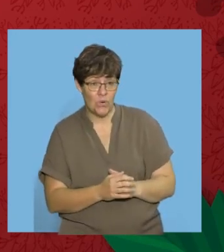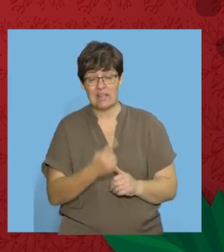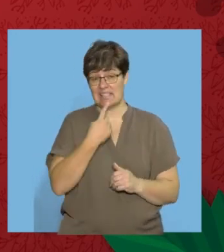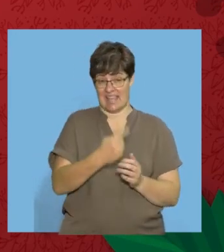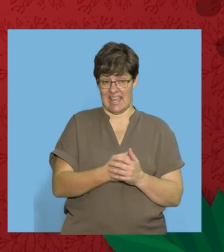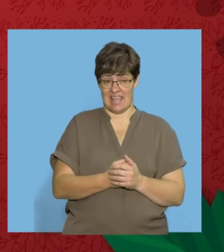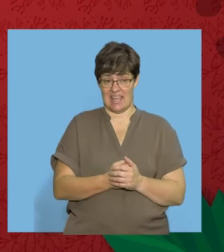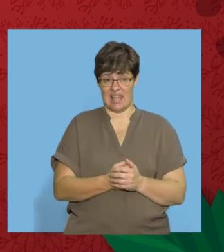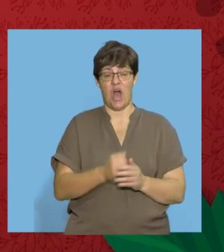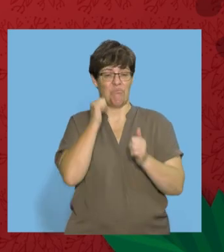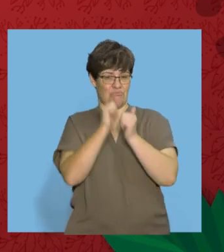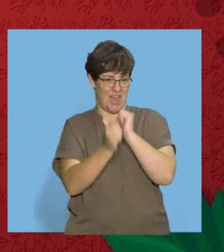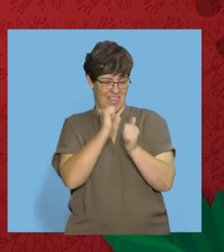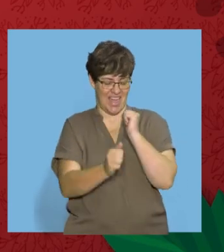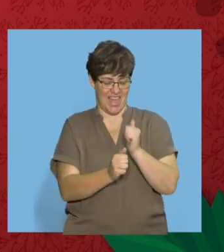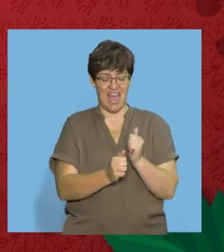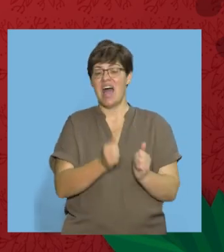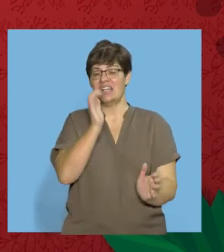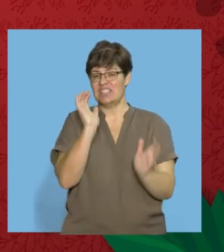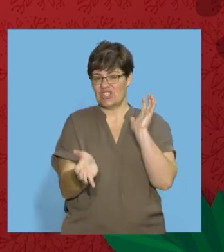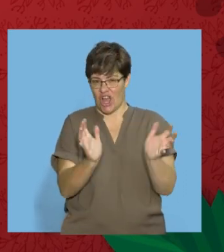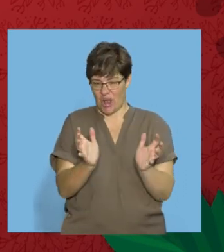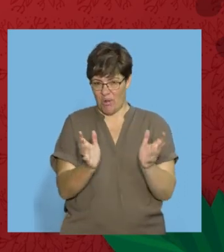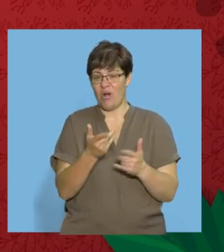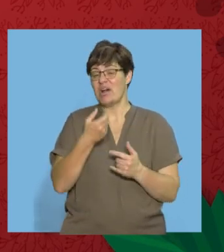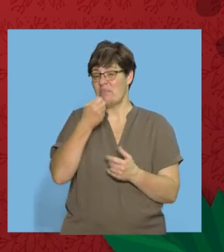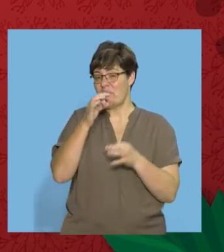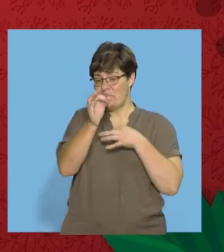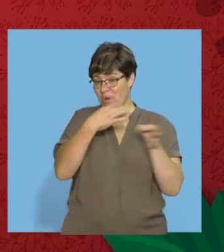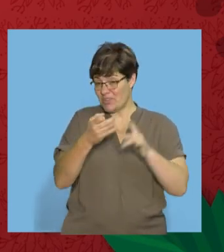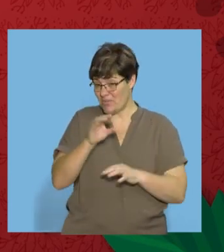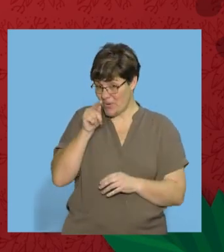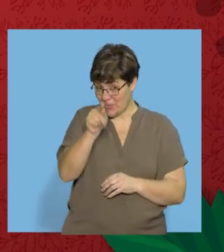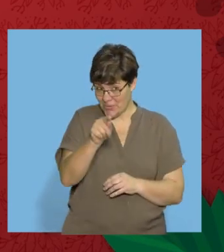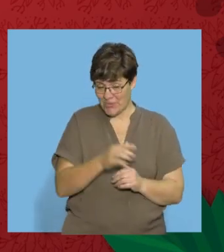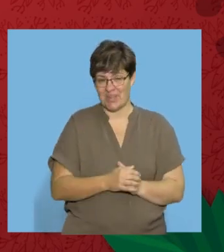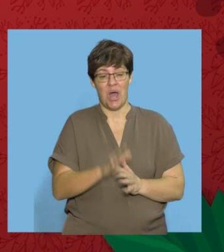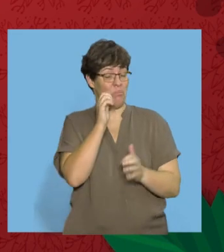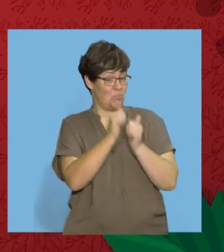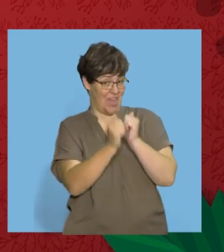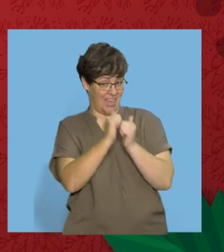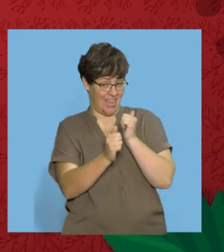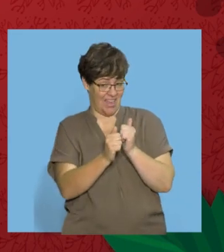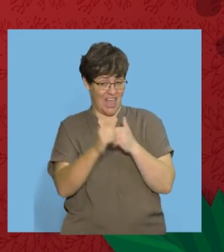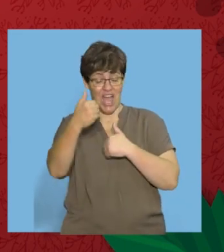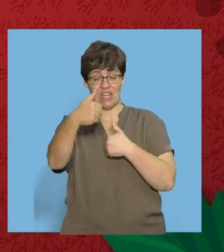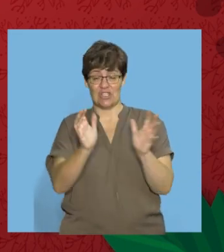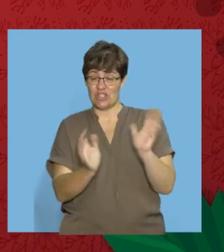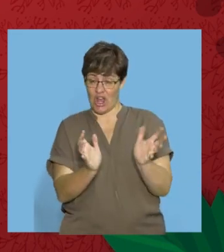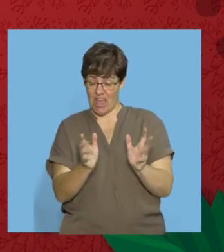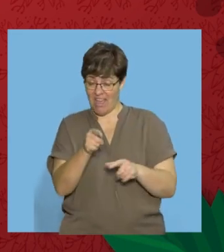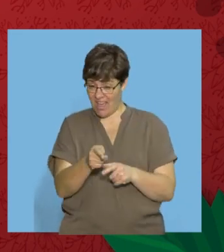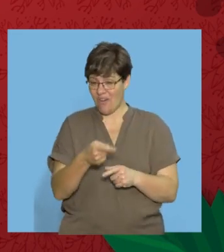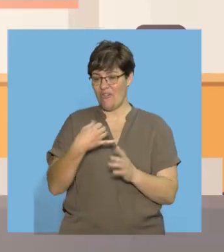Brother, the Suckerball is a present for you. Brother, the Suckerball is a present for